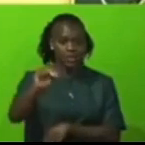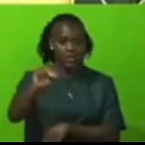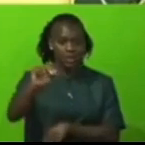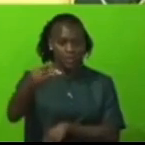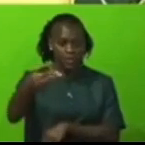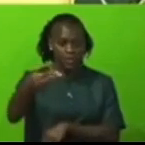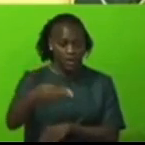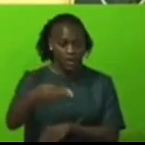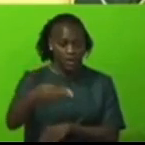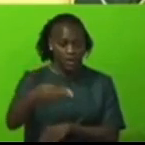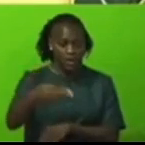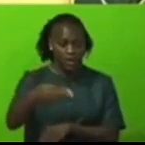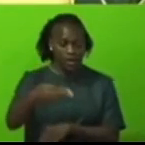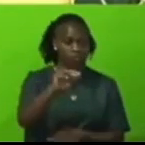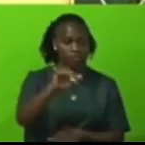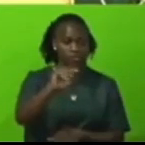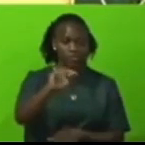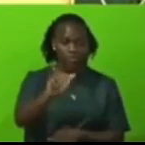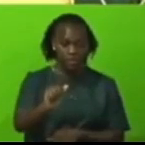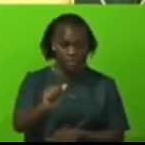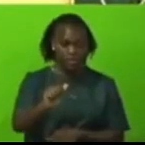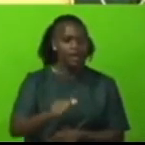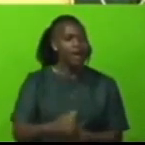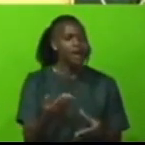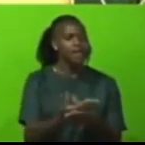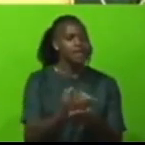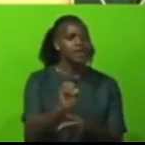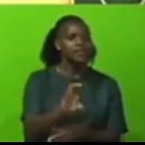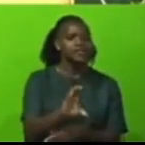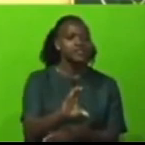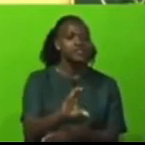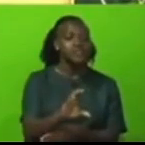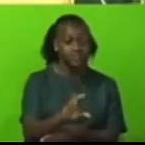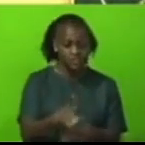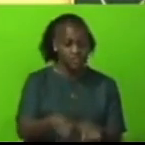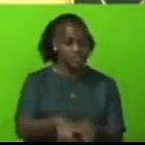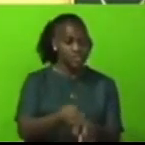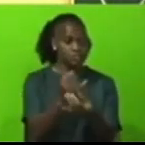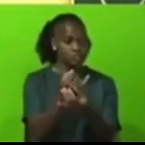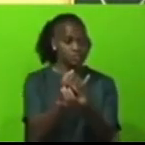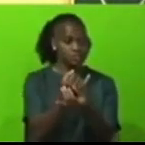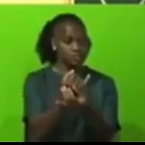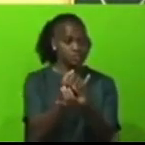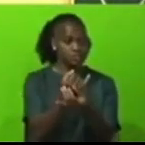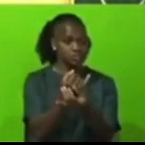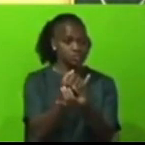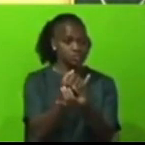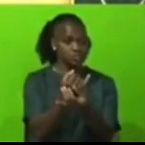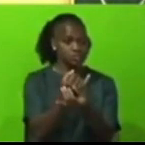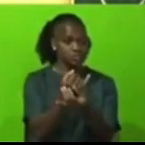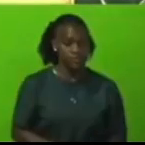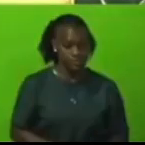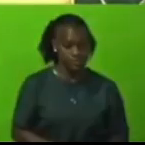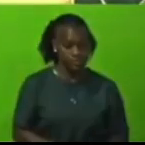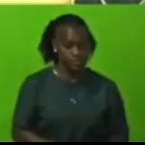ashant region has filed with the Electoral commission to contest also as an NPP candidate The